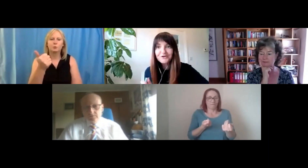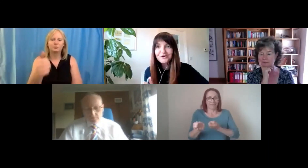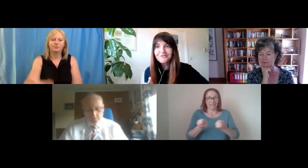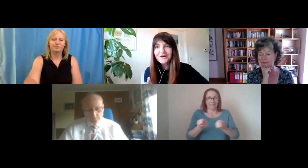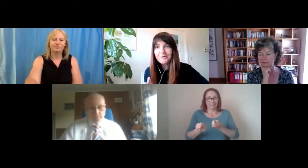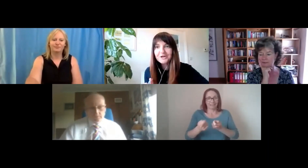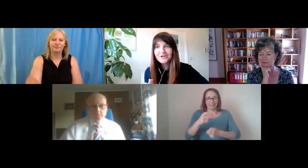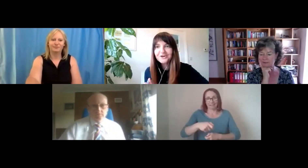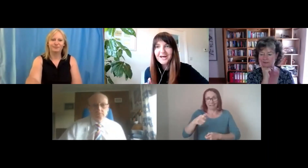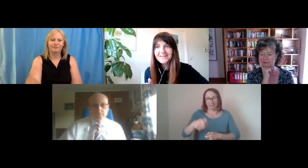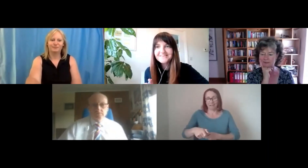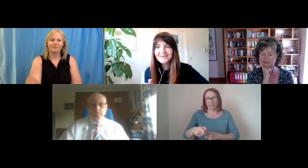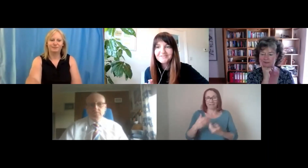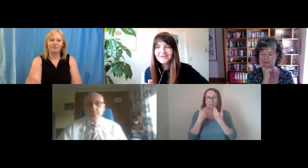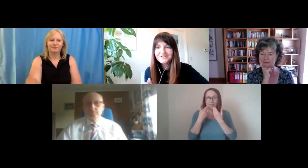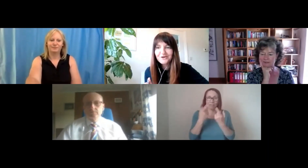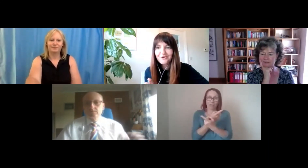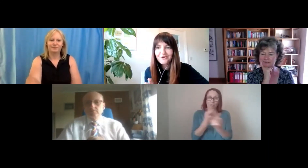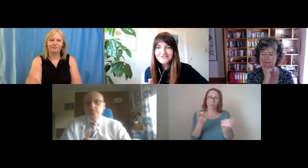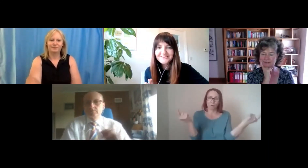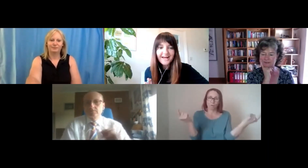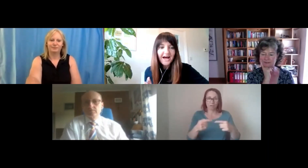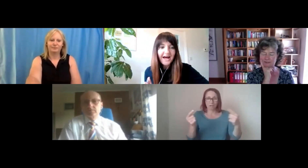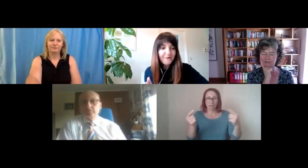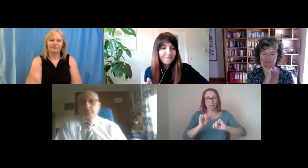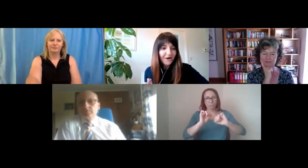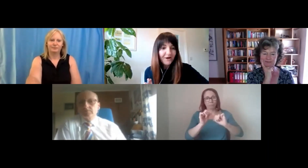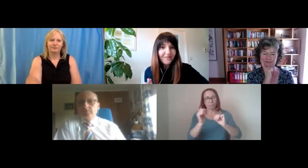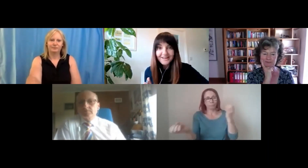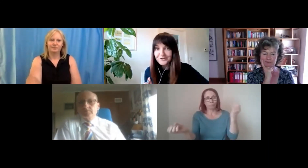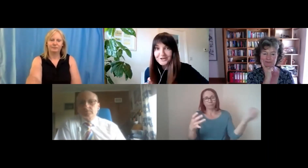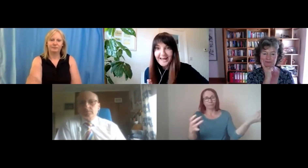to all of you for coming along and giving us your thoughts.